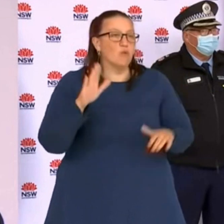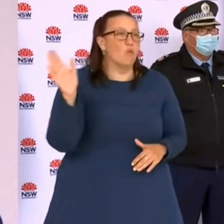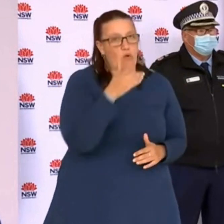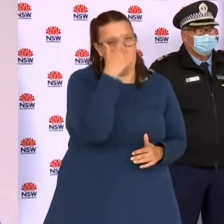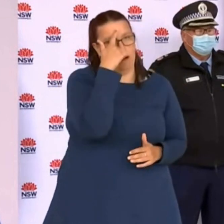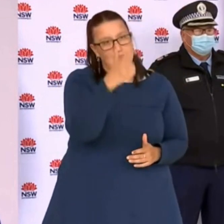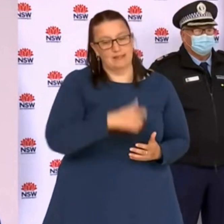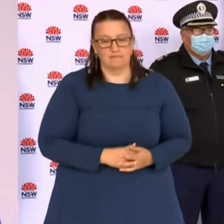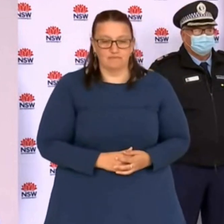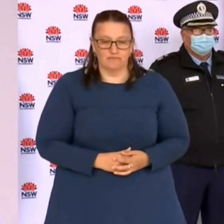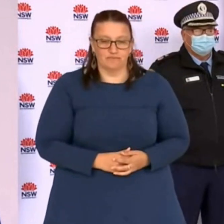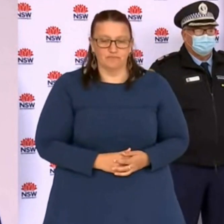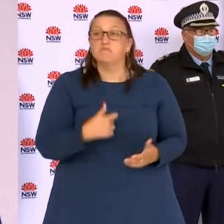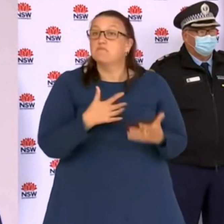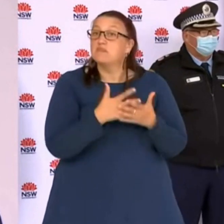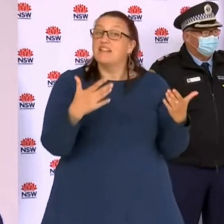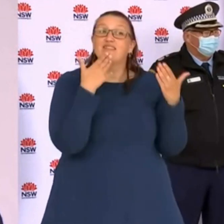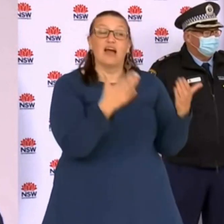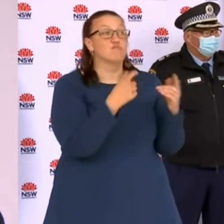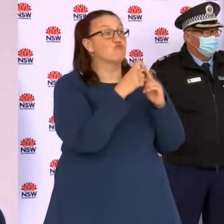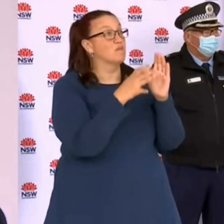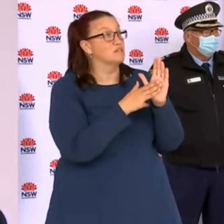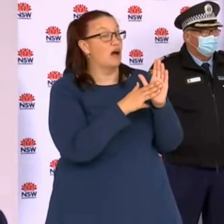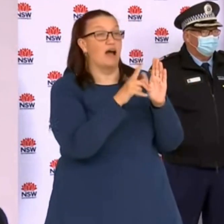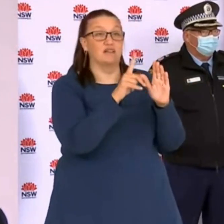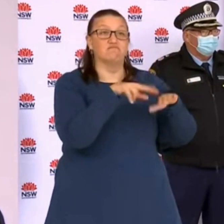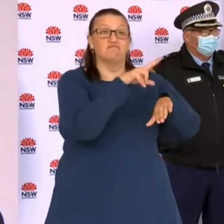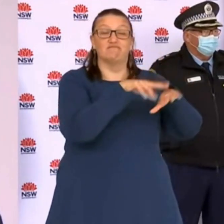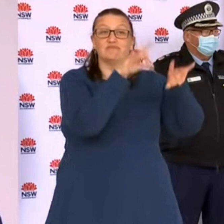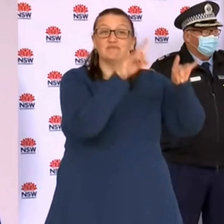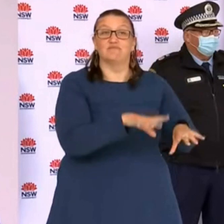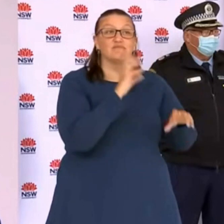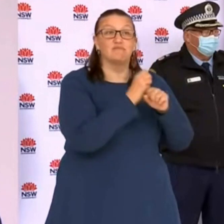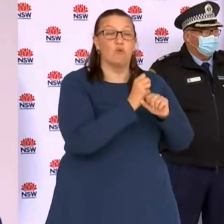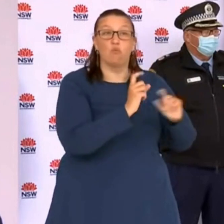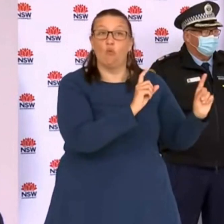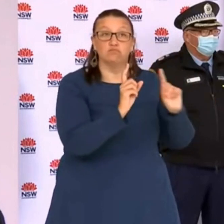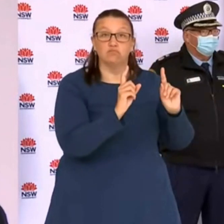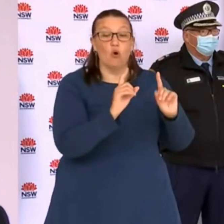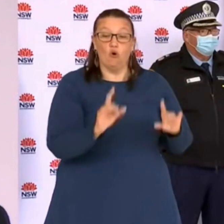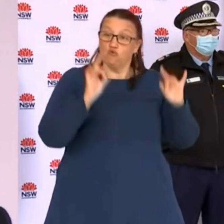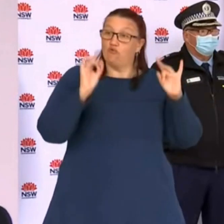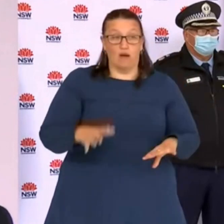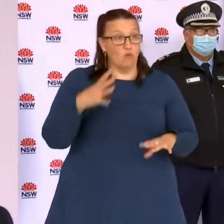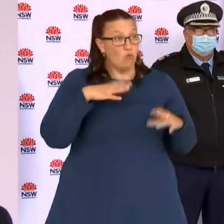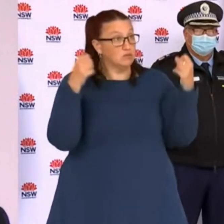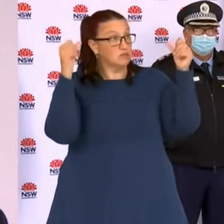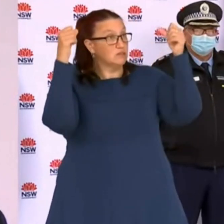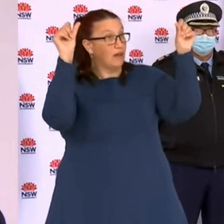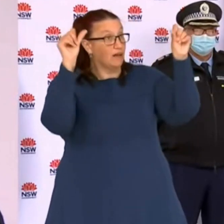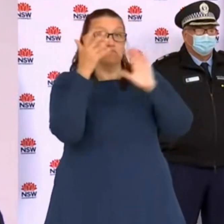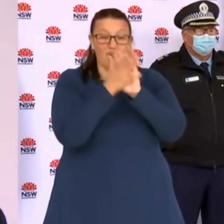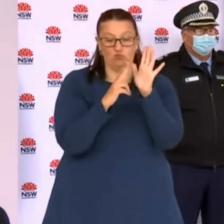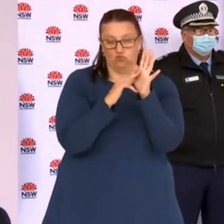really appreciate and thank the Commonwealth for acknowledging is that the success of our nation depends on the success of New South Wales. We have borne the burden